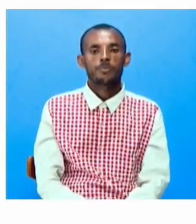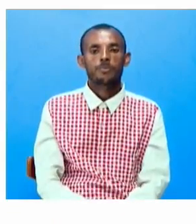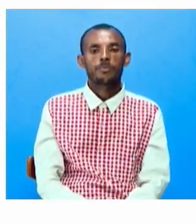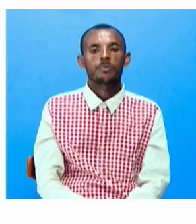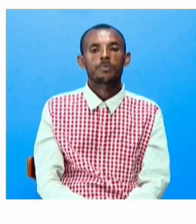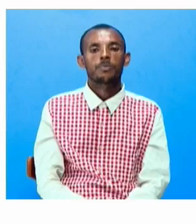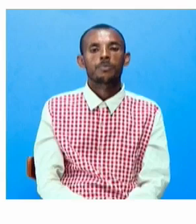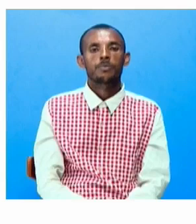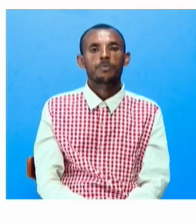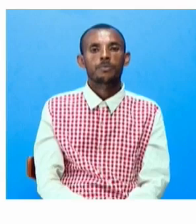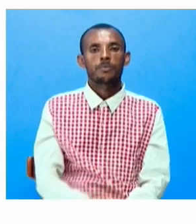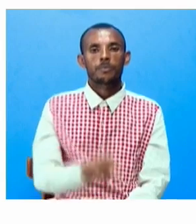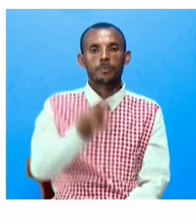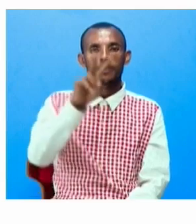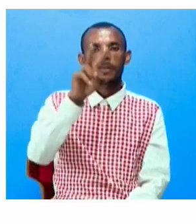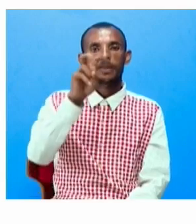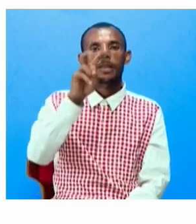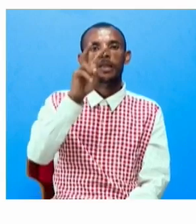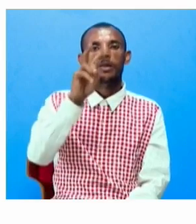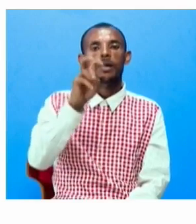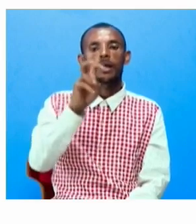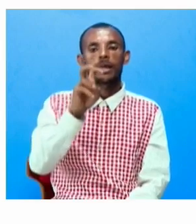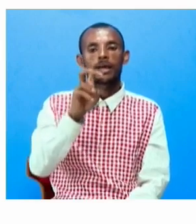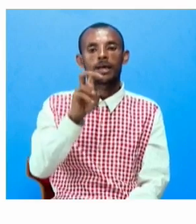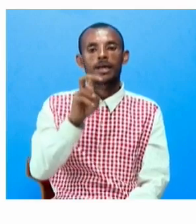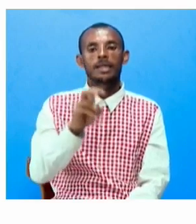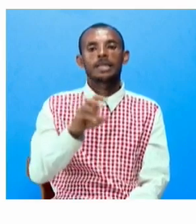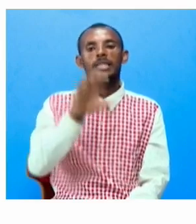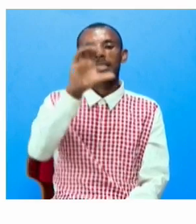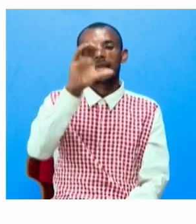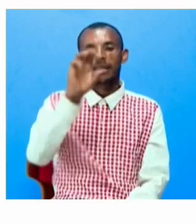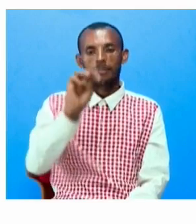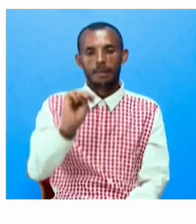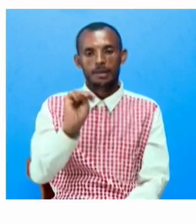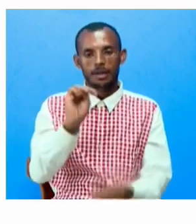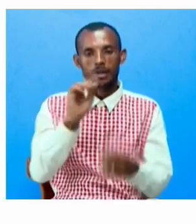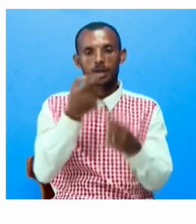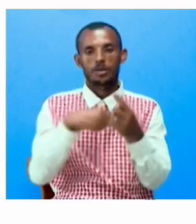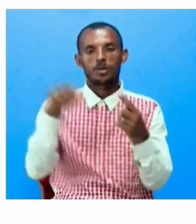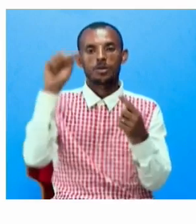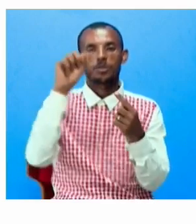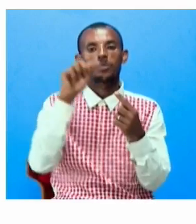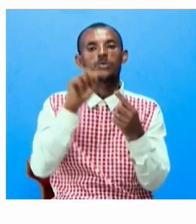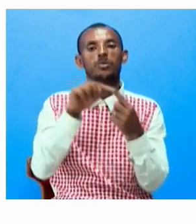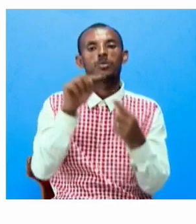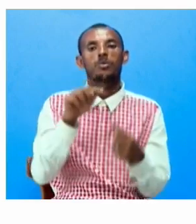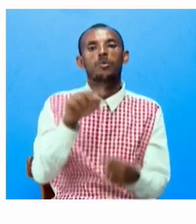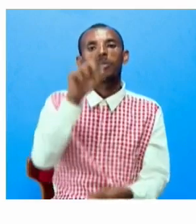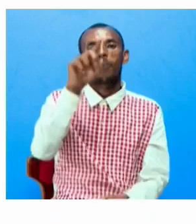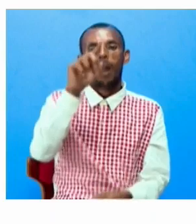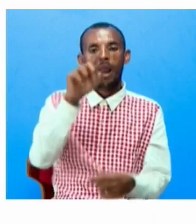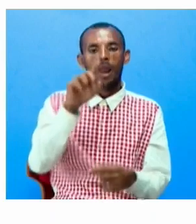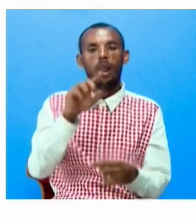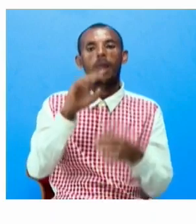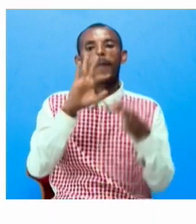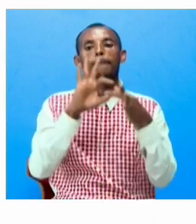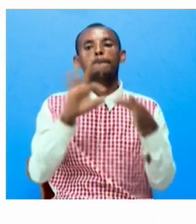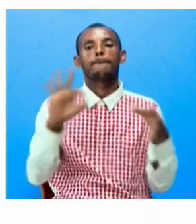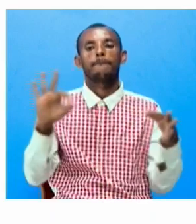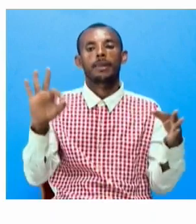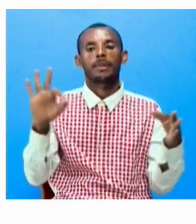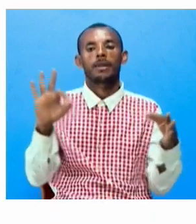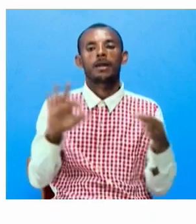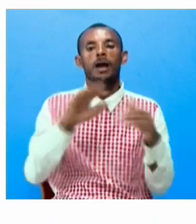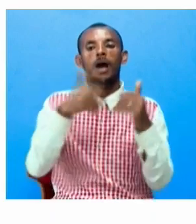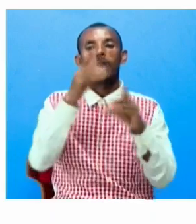20 centimeter to 1 meter? How